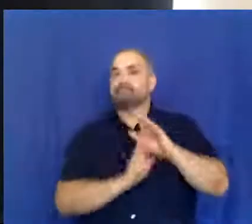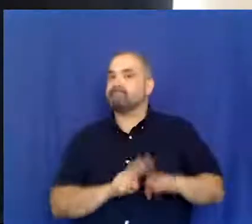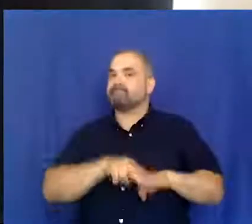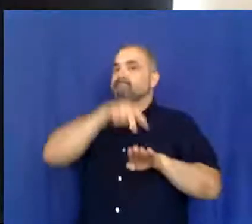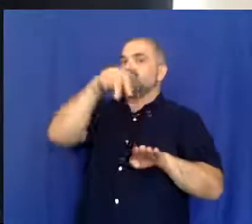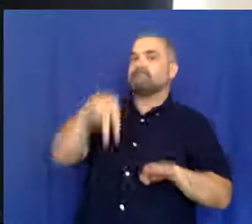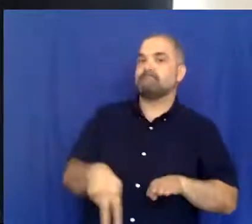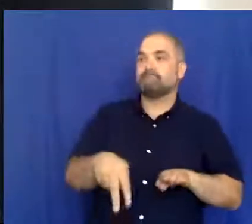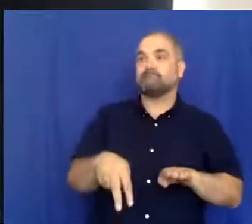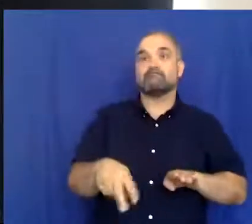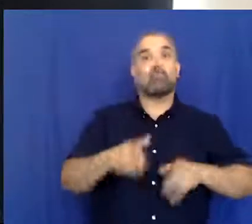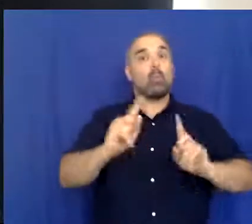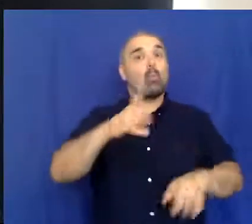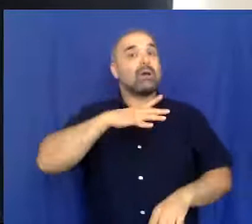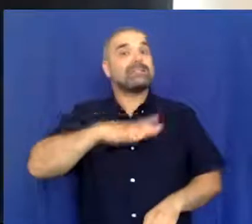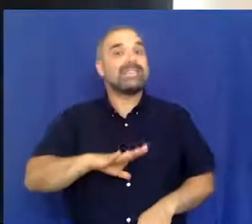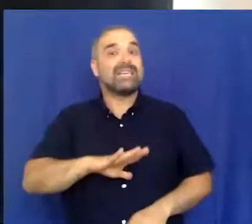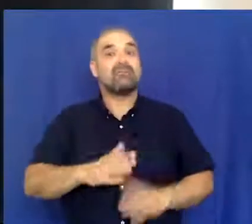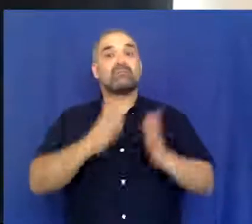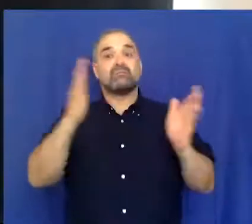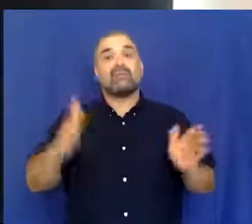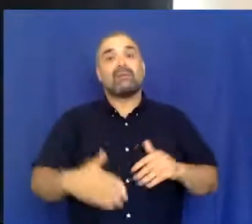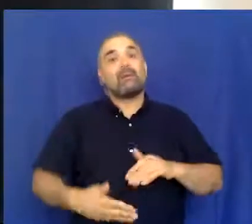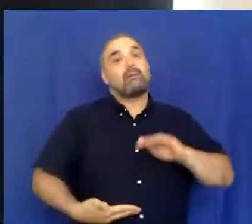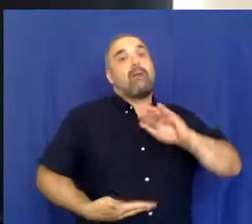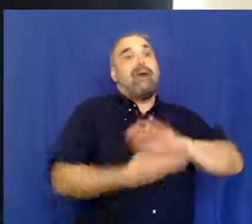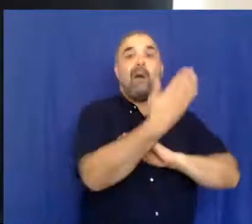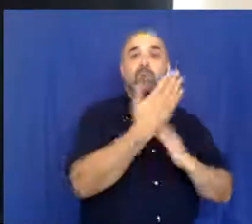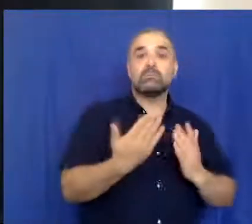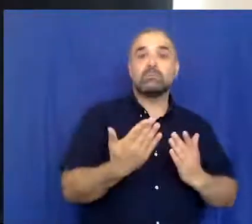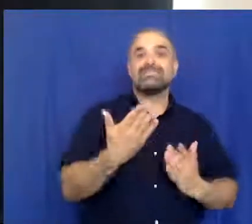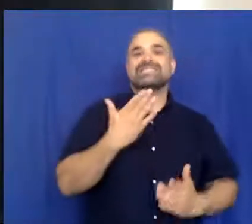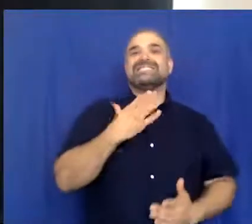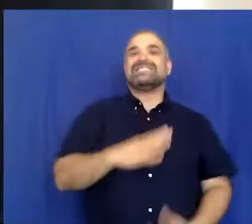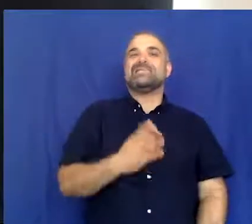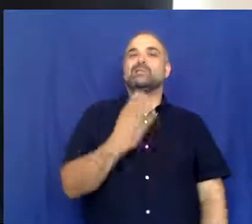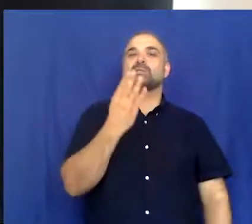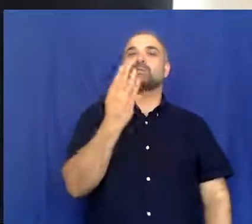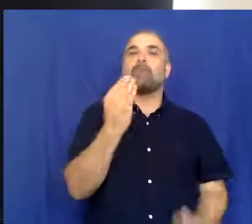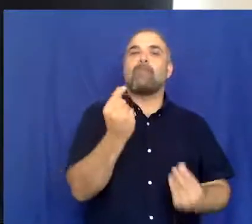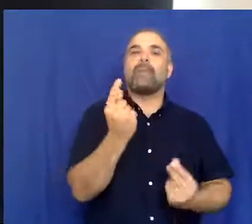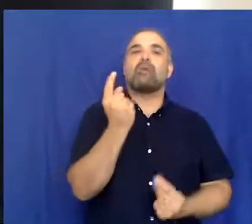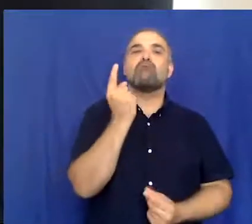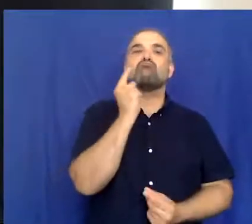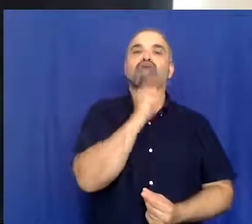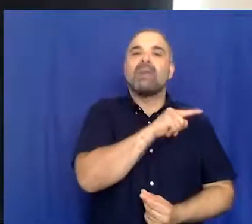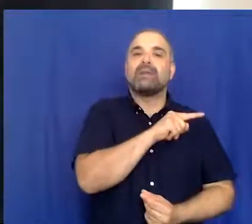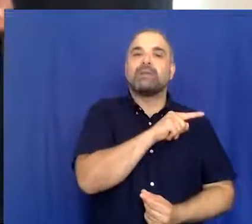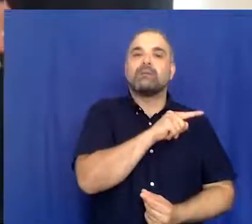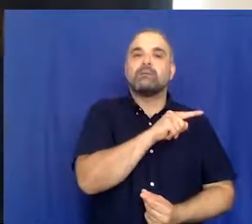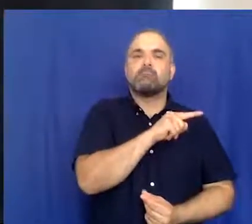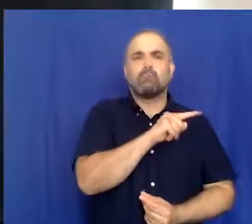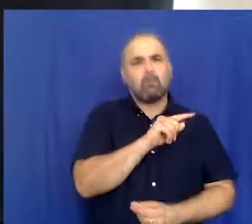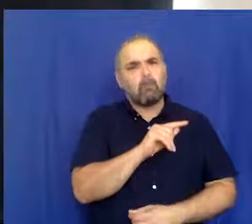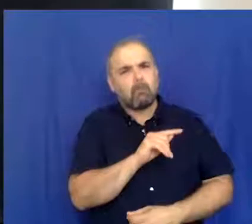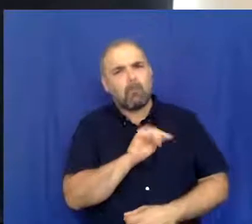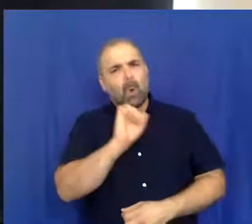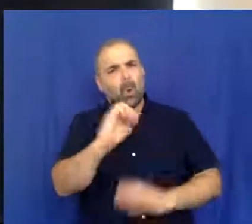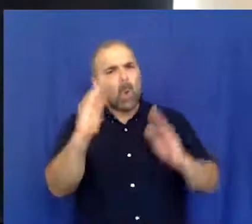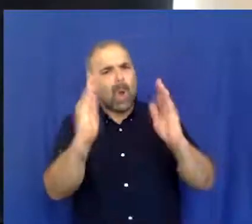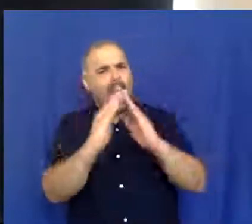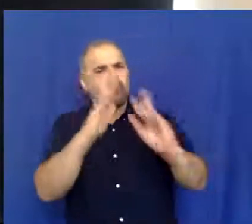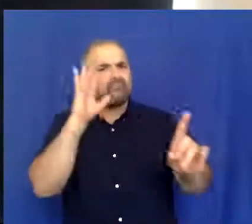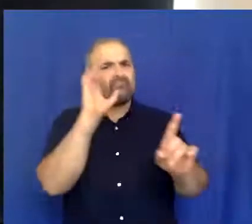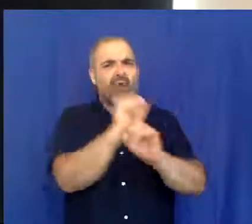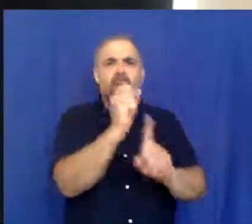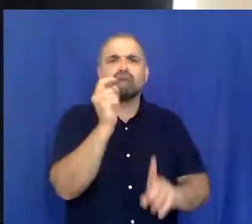bed. What do we need for our big day out? We need something red. What can you find in your house